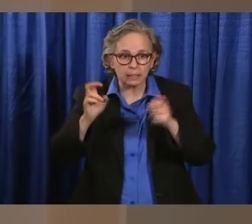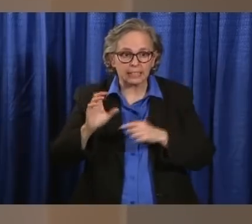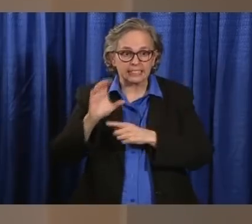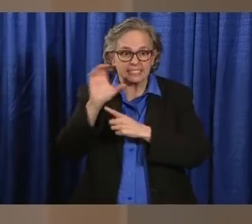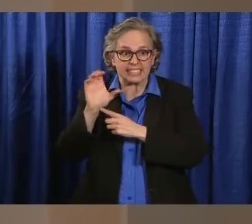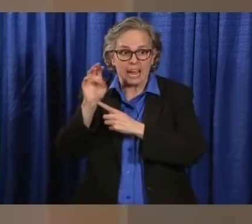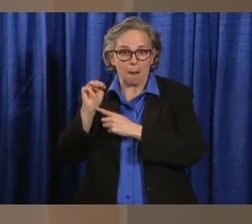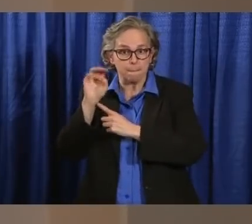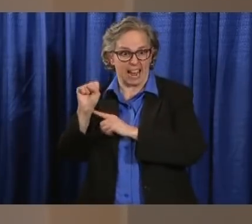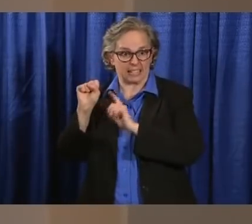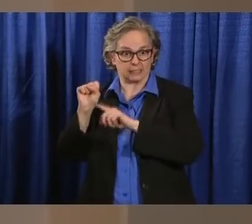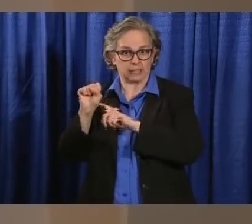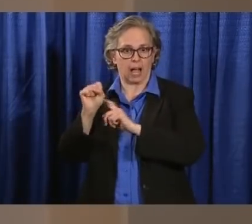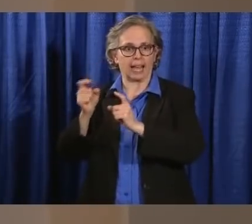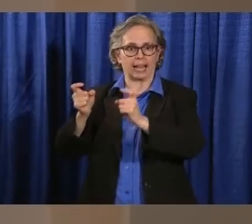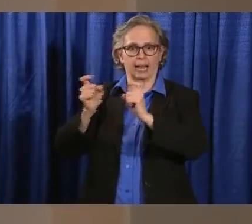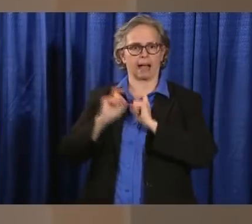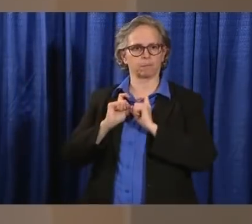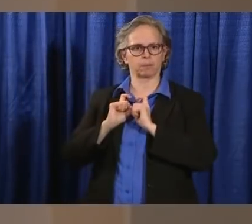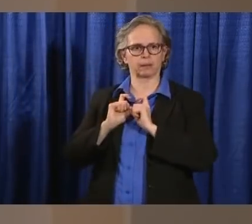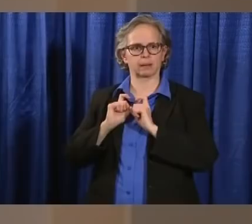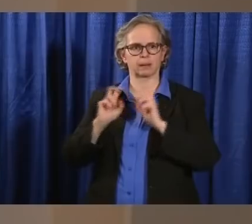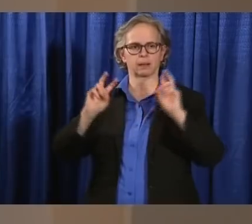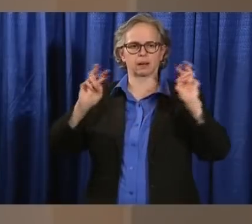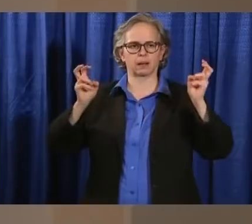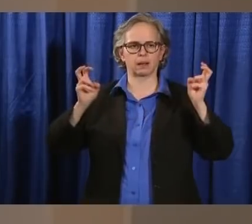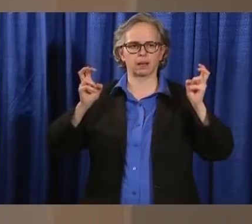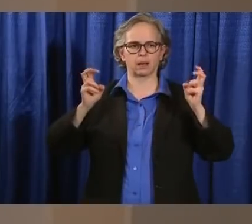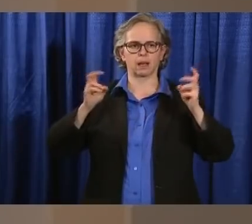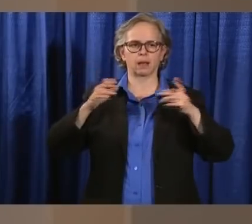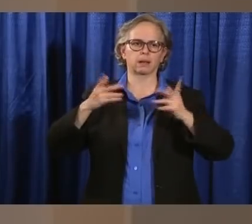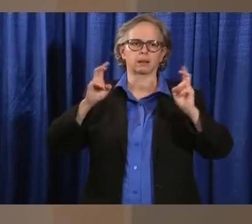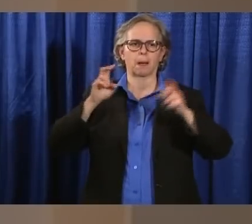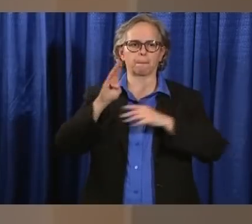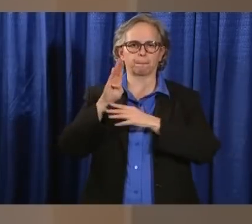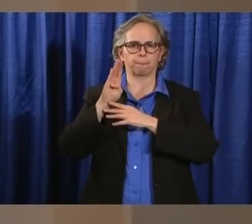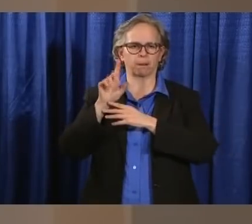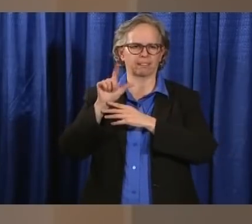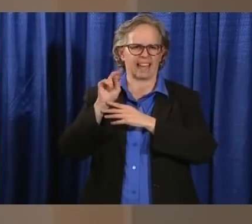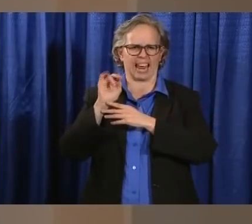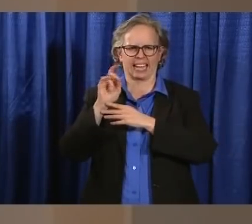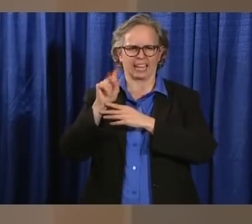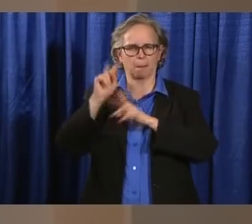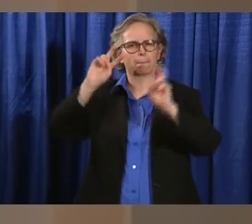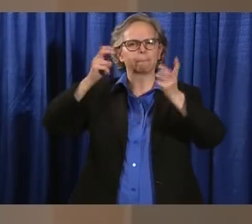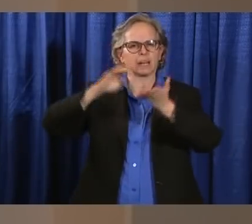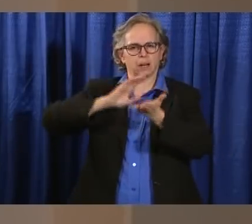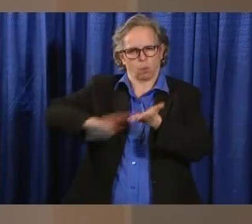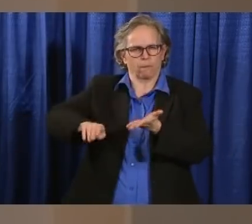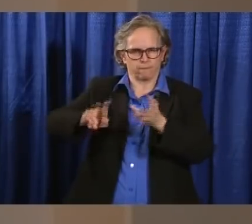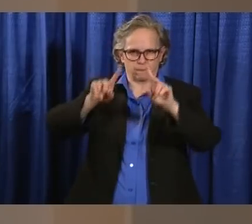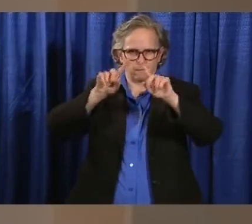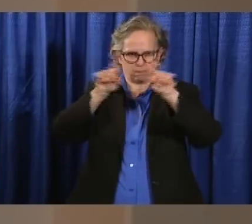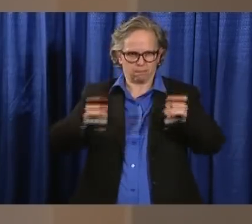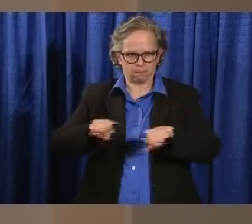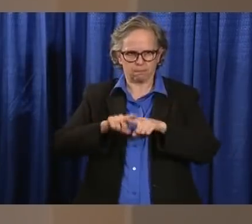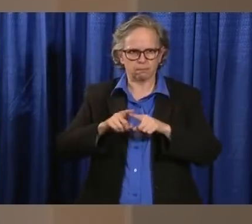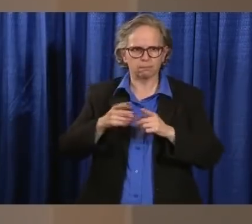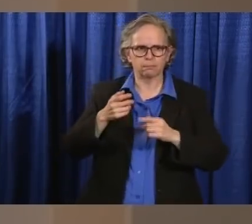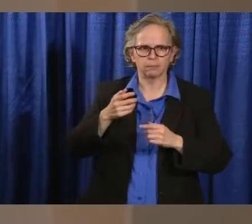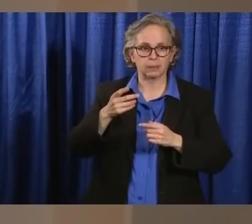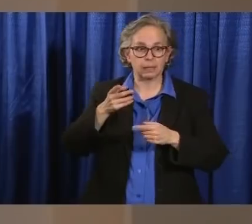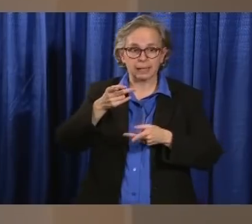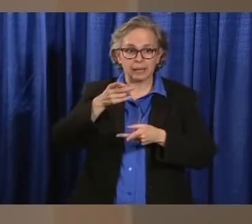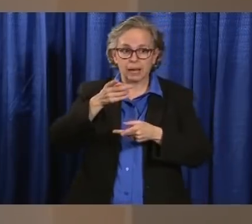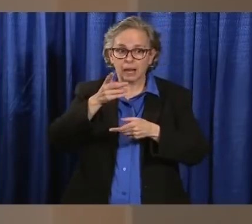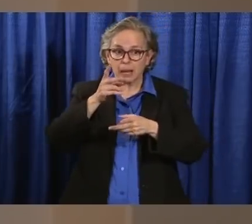on Monday night. That does not take care of everything under this issue, or surrounding this issue, but the